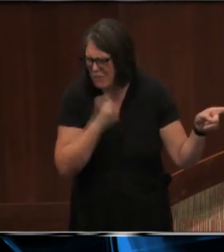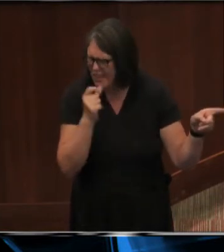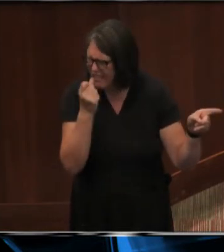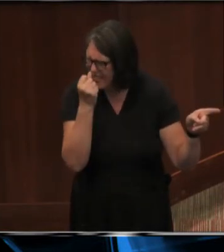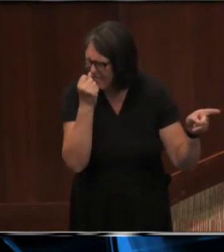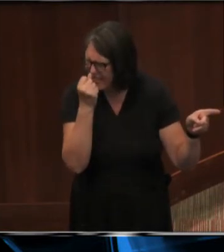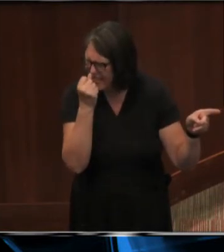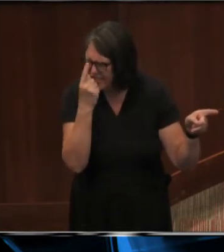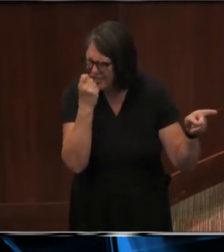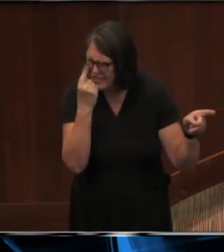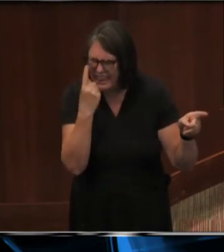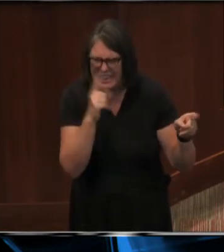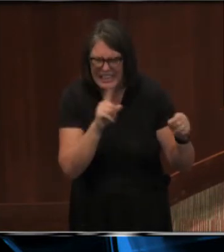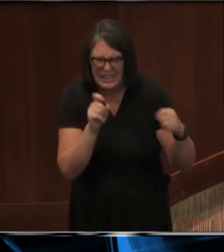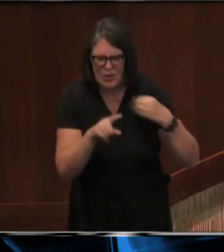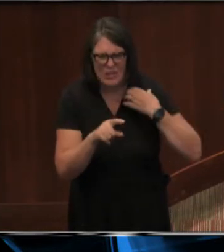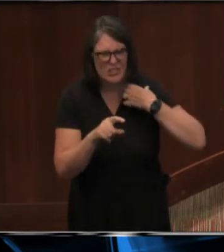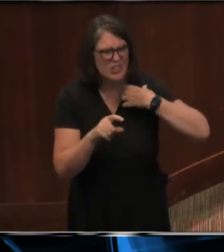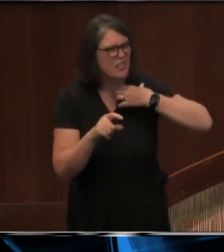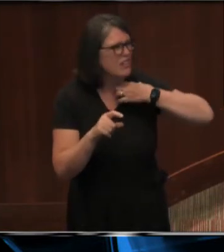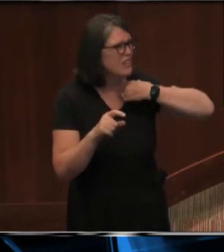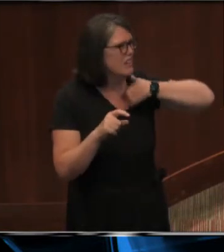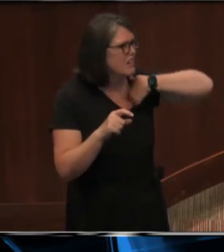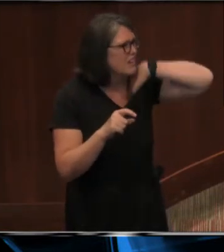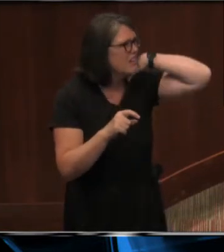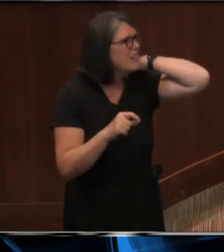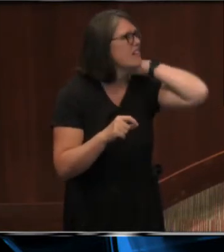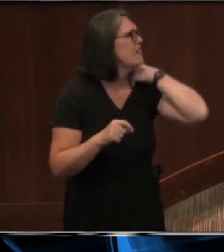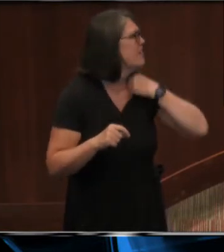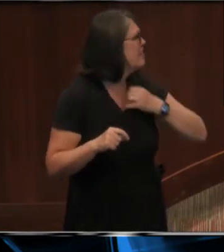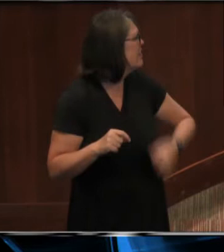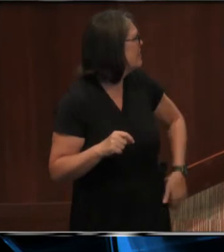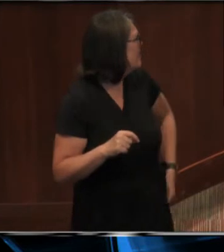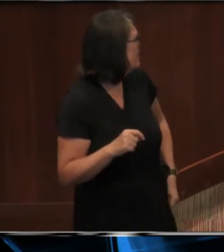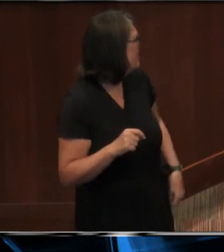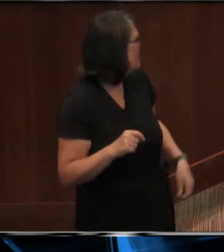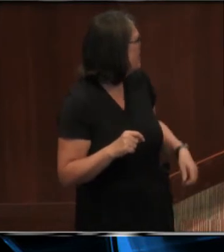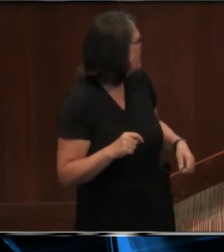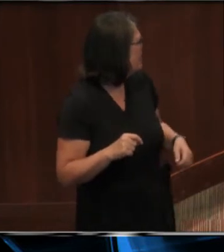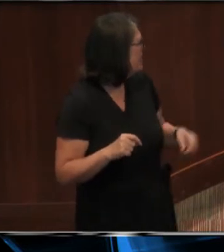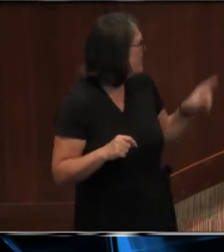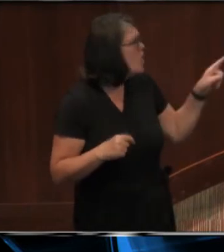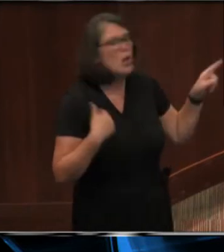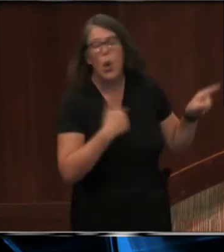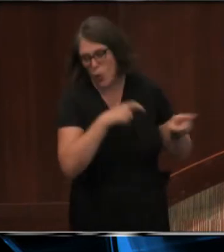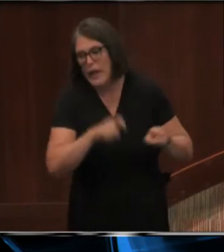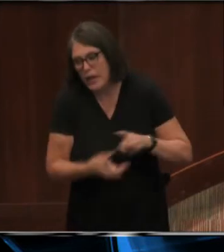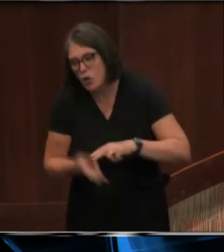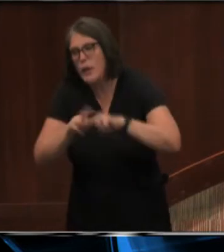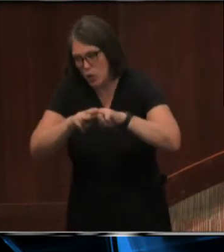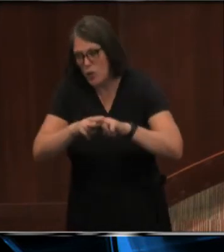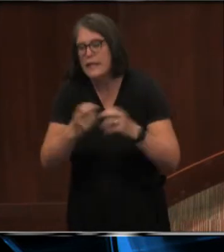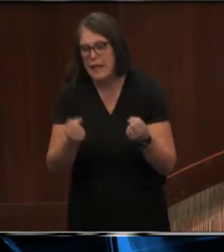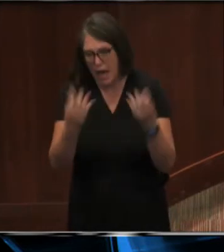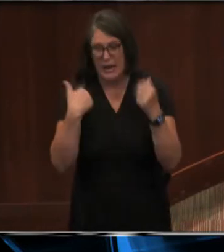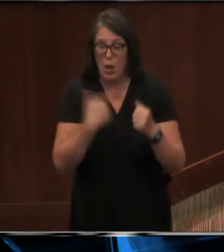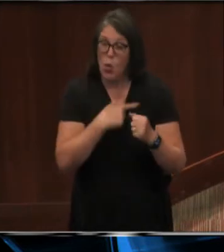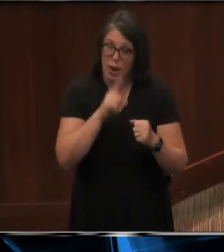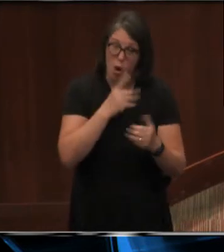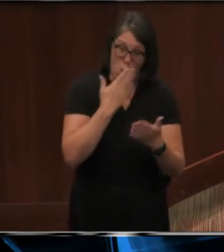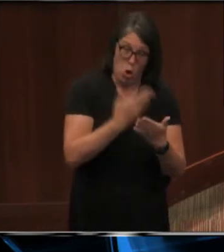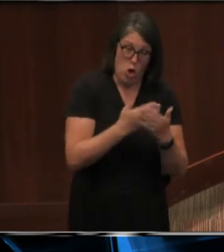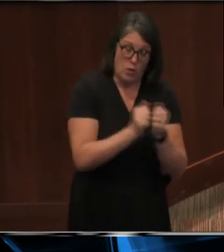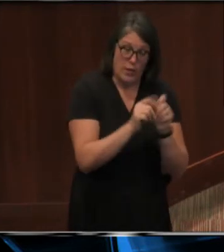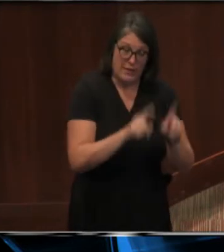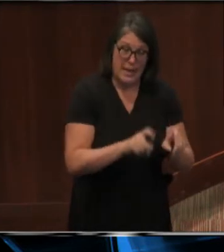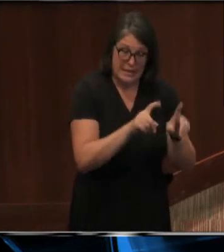understood. Yeah. I can take that one. Yeah. No, we need to increase our capacity. We are good on testing as it relates to